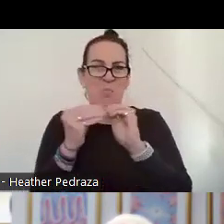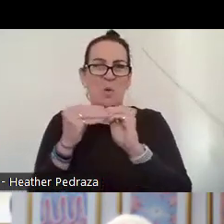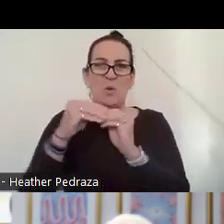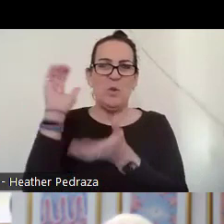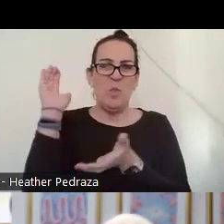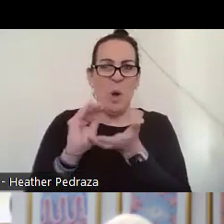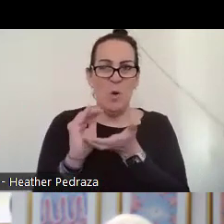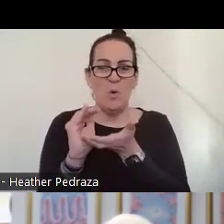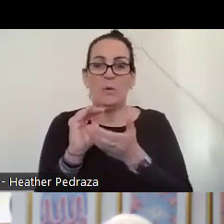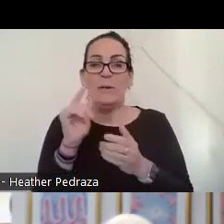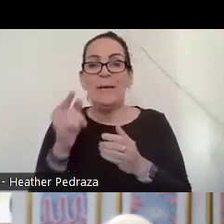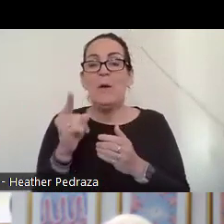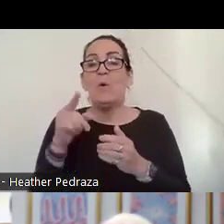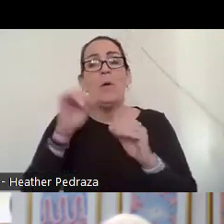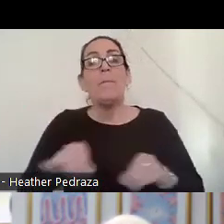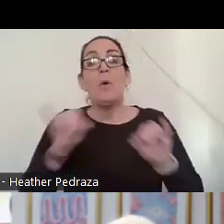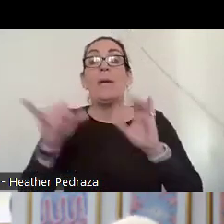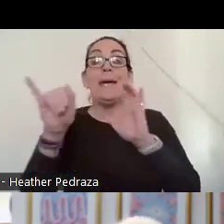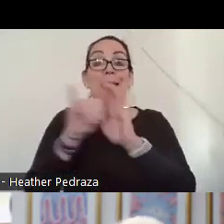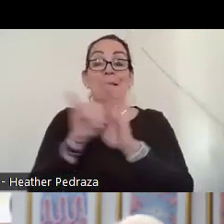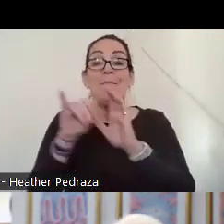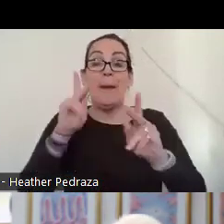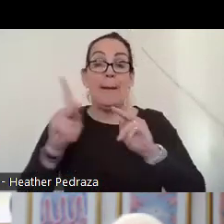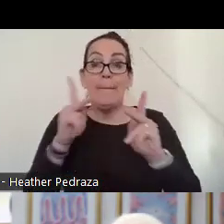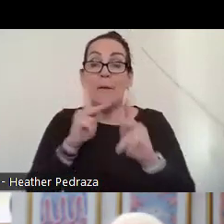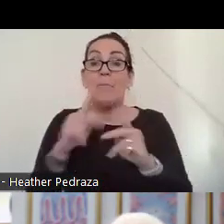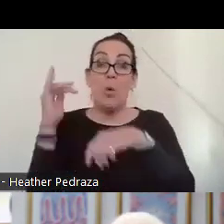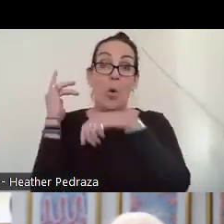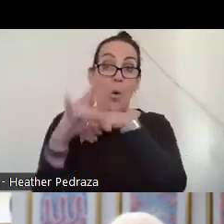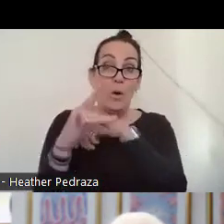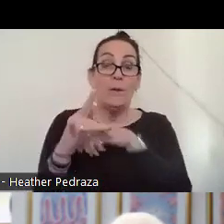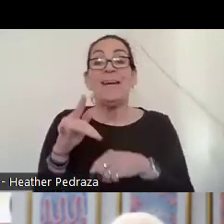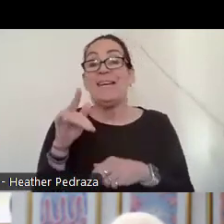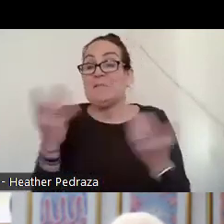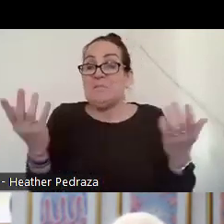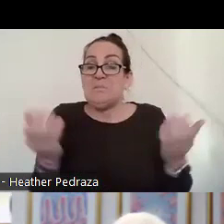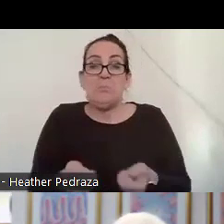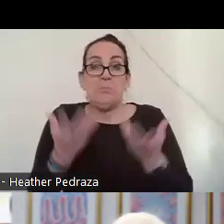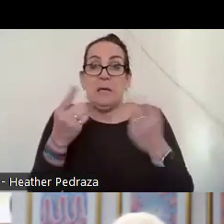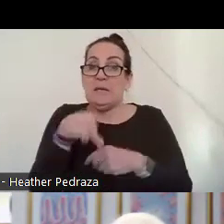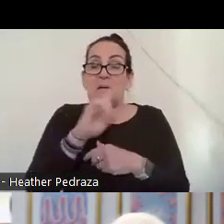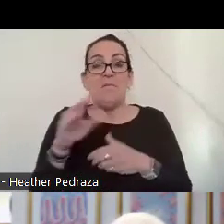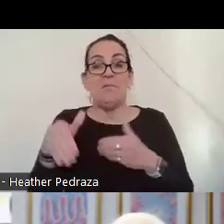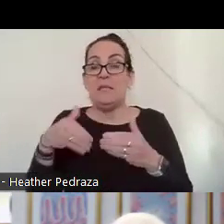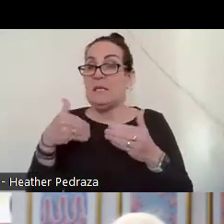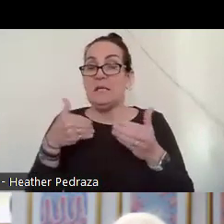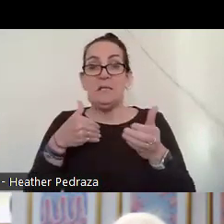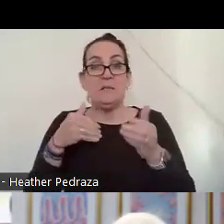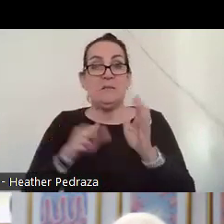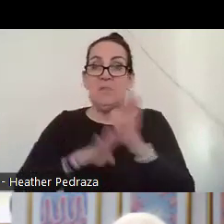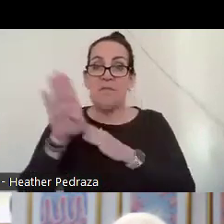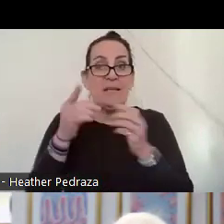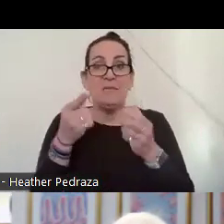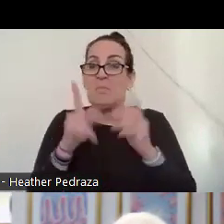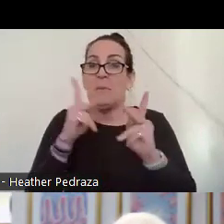don't identify people and identify them early, then so many of these advances that I think are coming our way, people are going